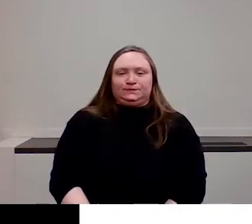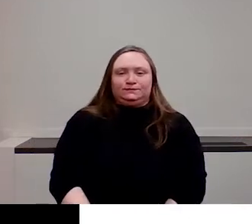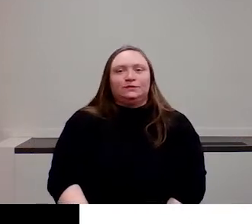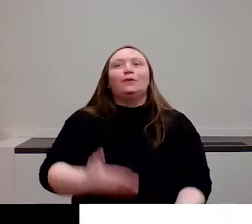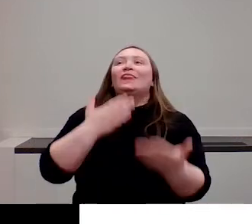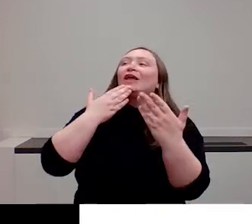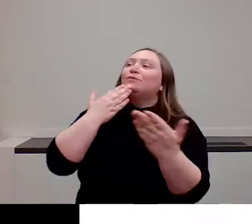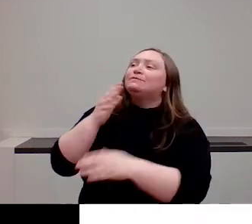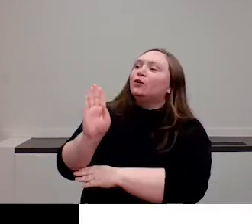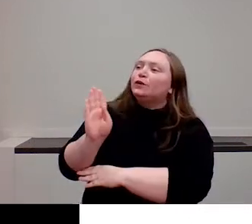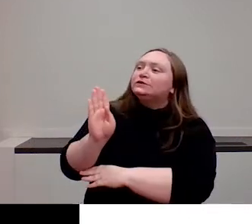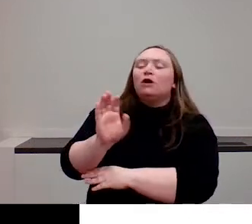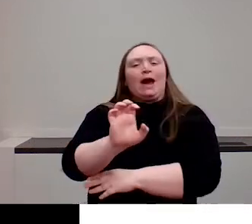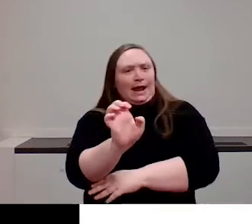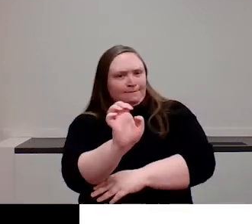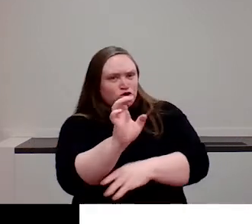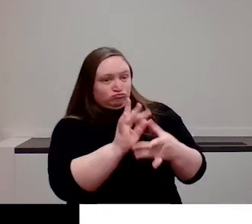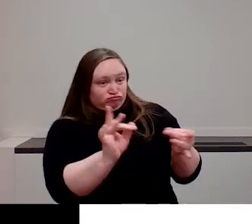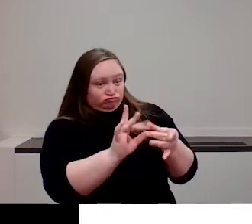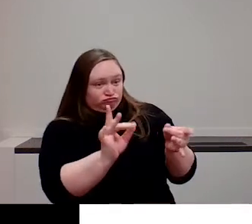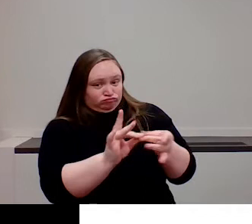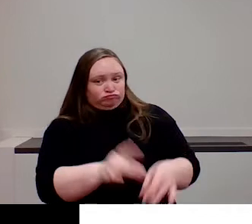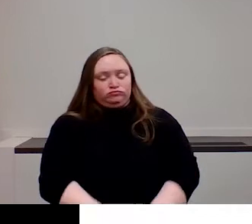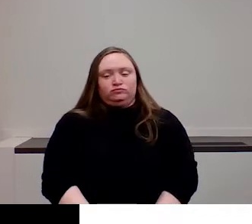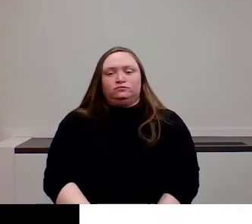Thank you, Ms. Barnes. Ms. Eichenberg.